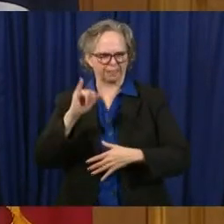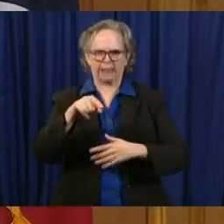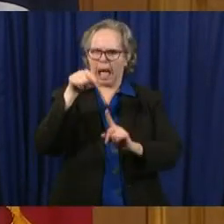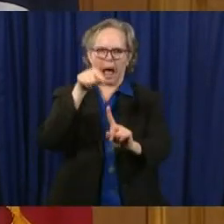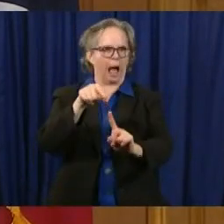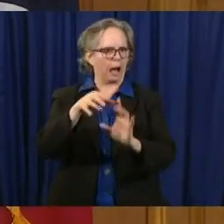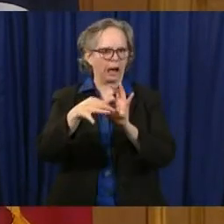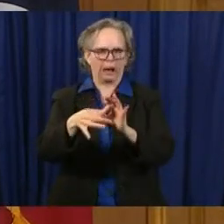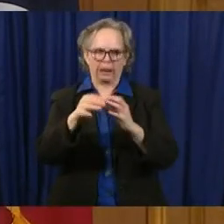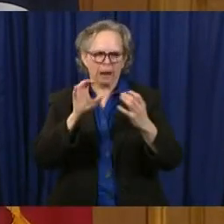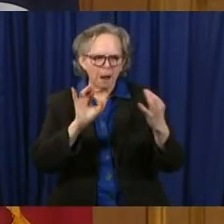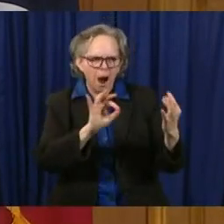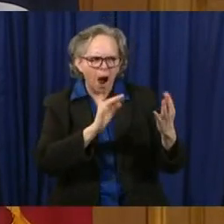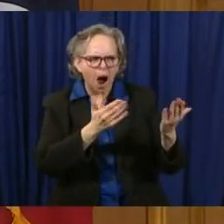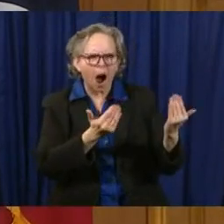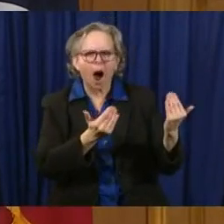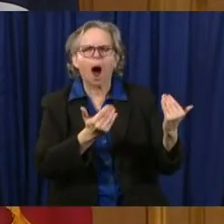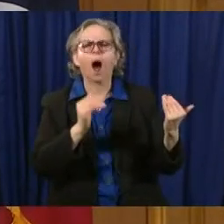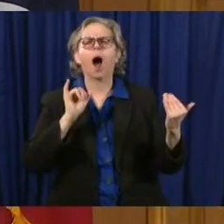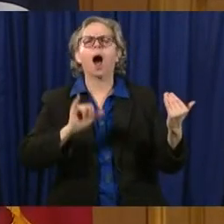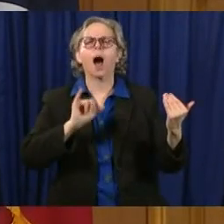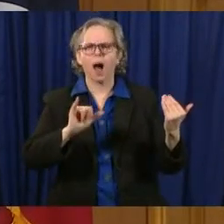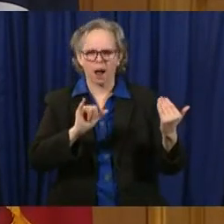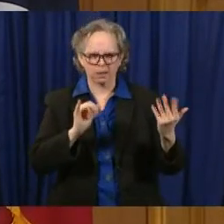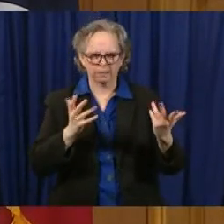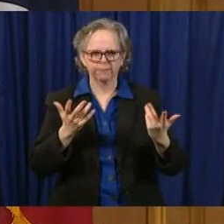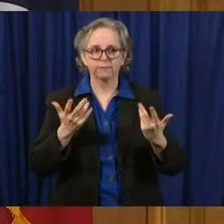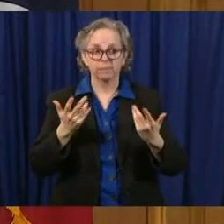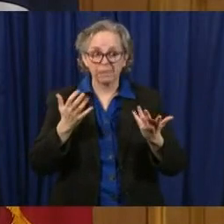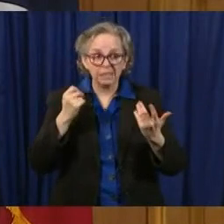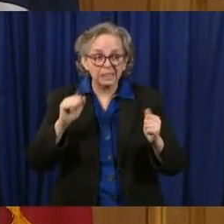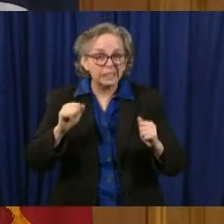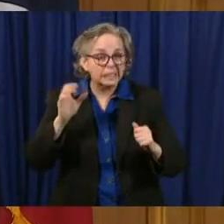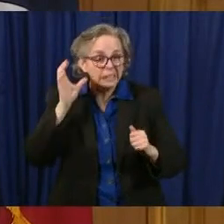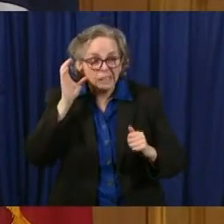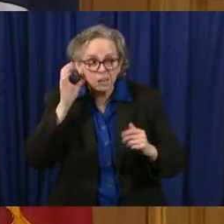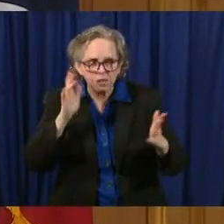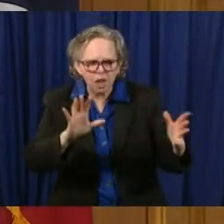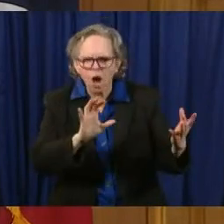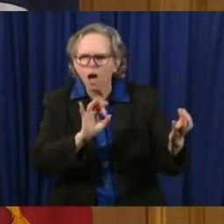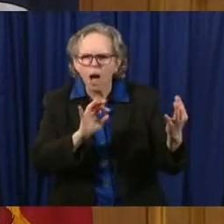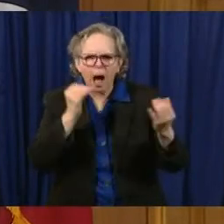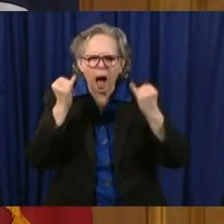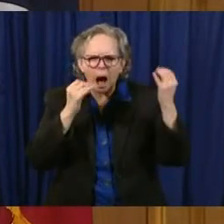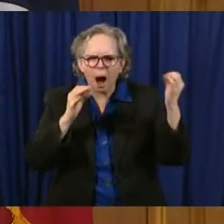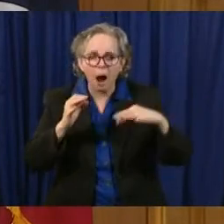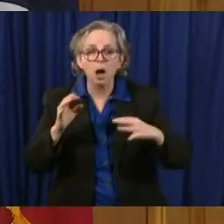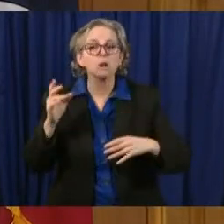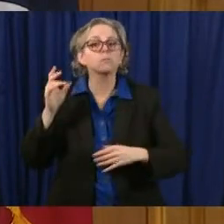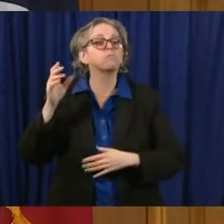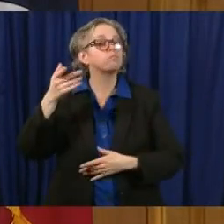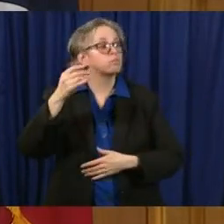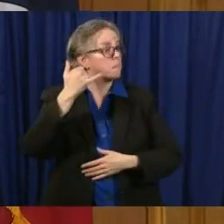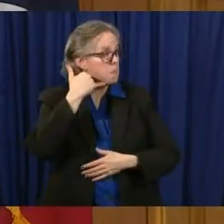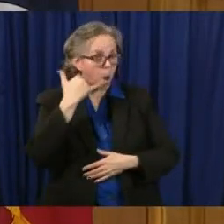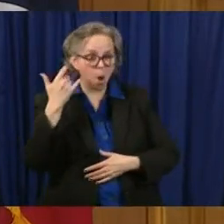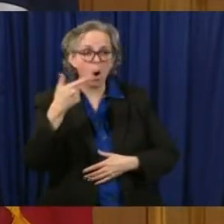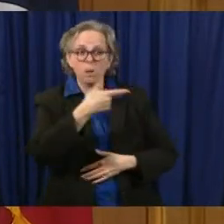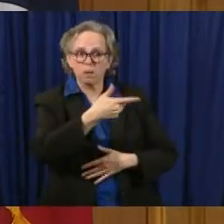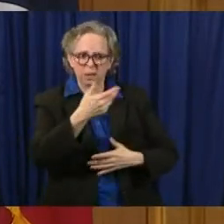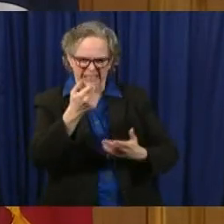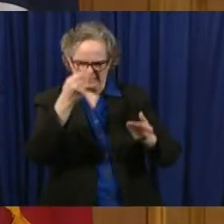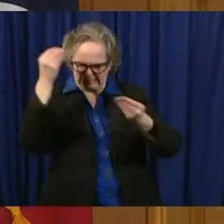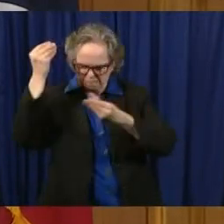if we could hear that input. Lieutenant Governor was on the phone. Lieutenant Governor reported to me and gave me a summary